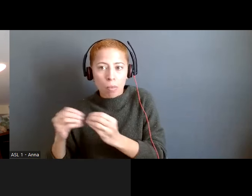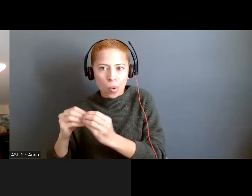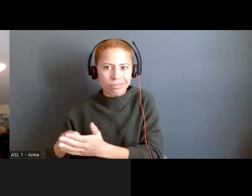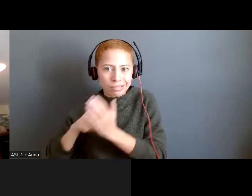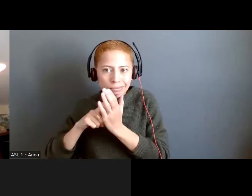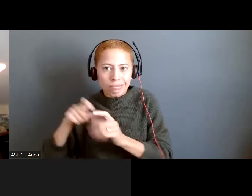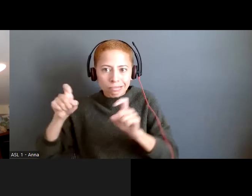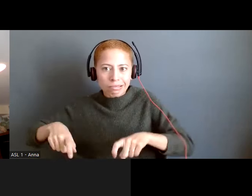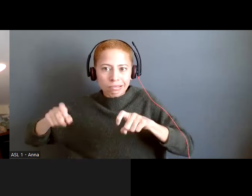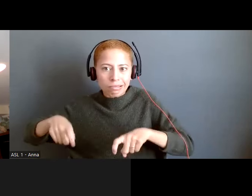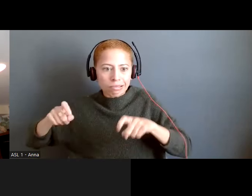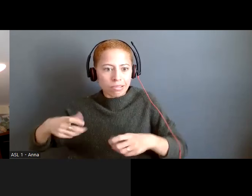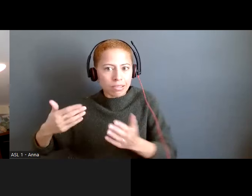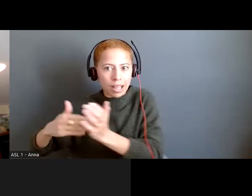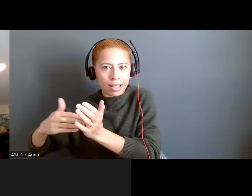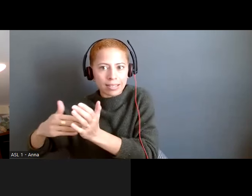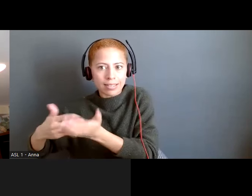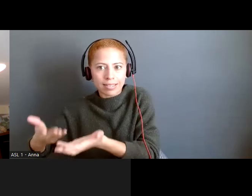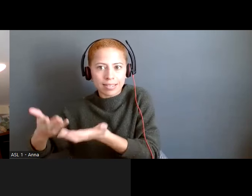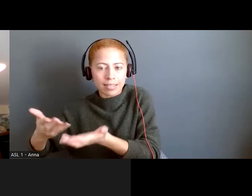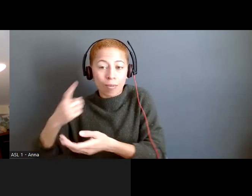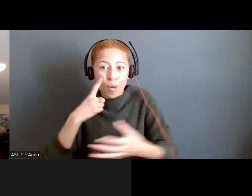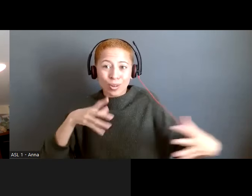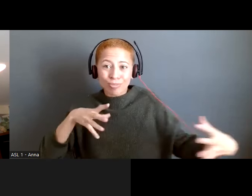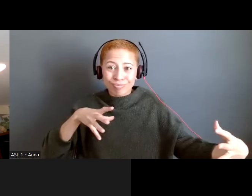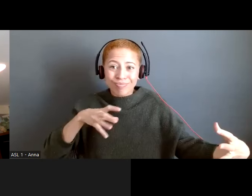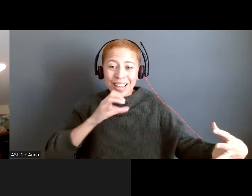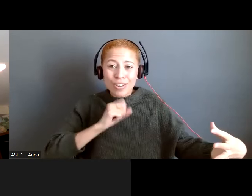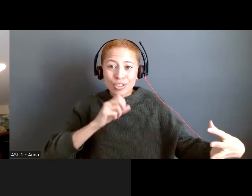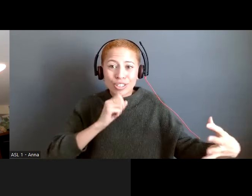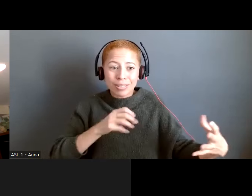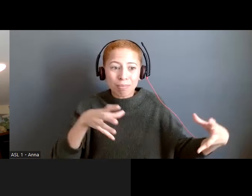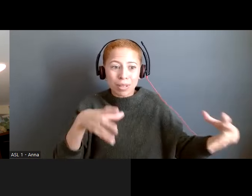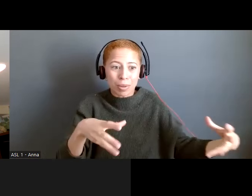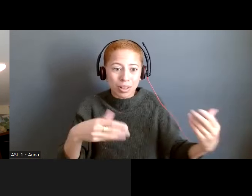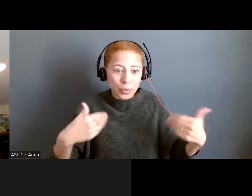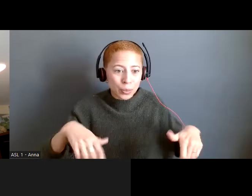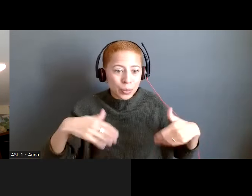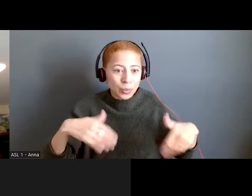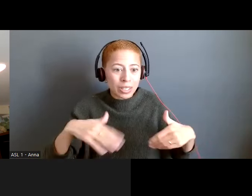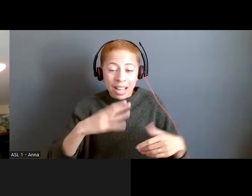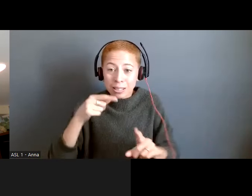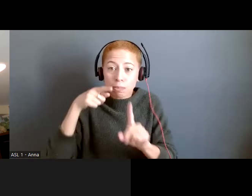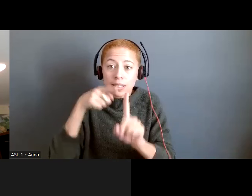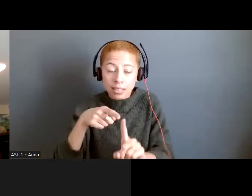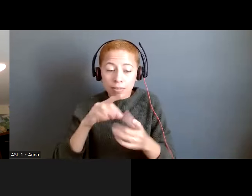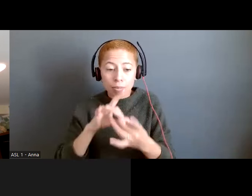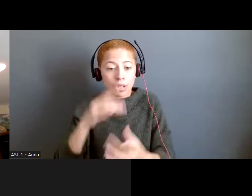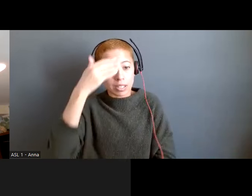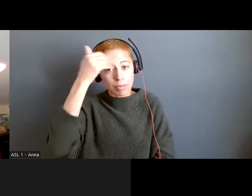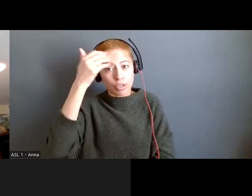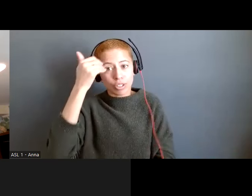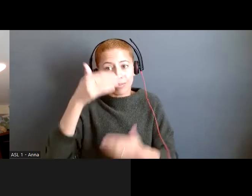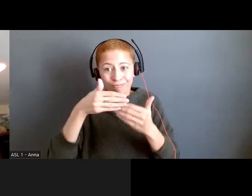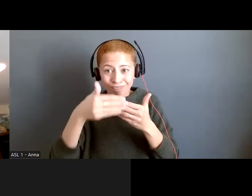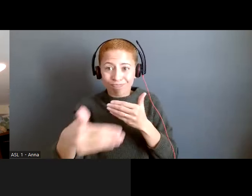need. How are we going to address the need for our aging population and those specific requirements around dementia into the future? So